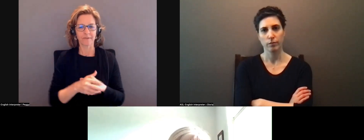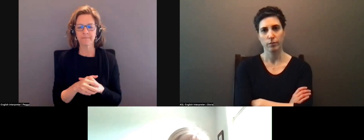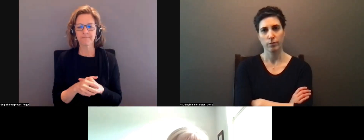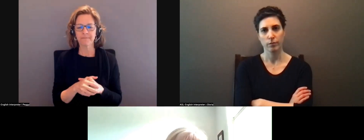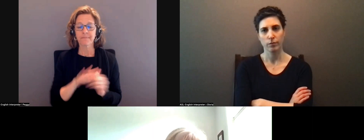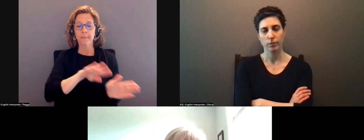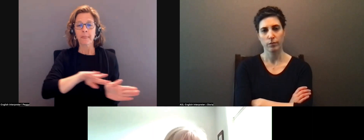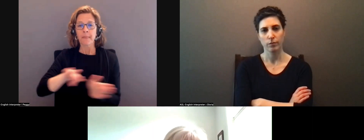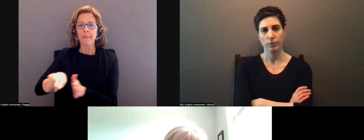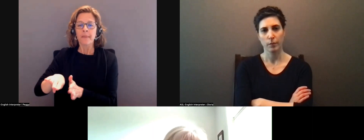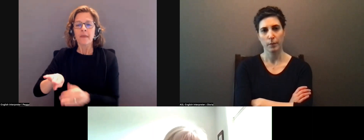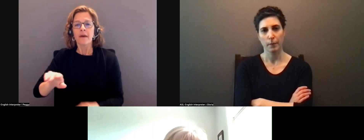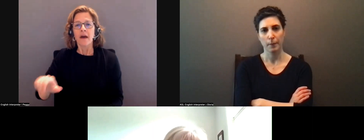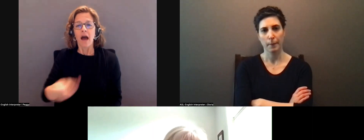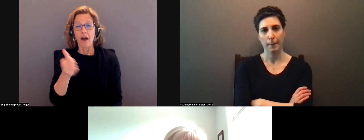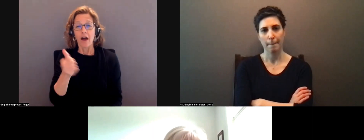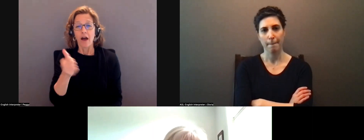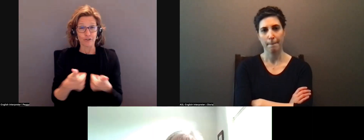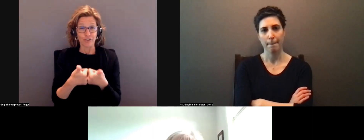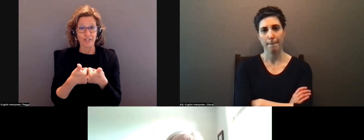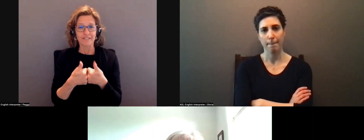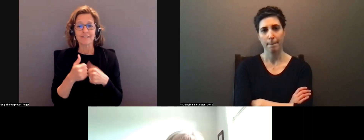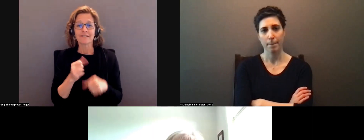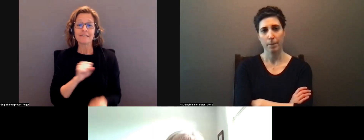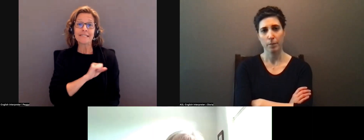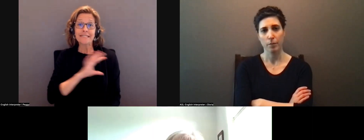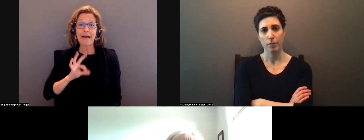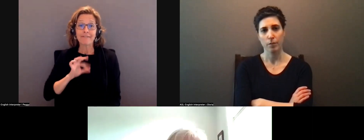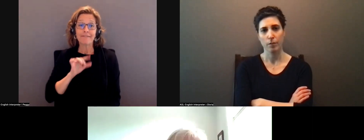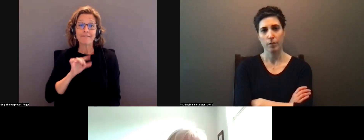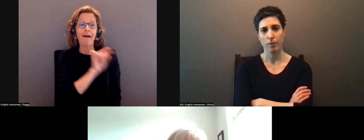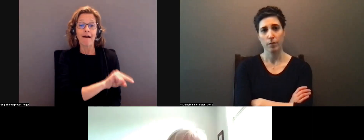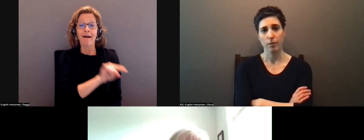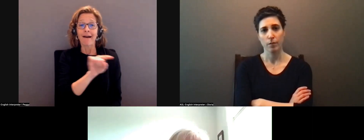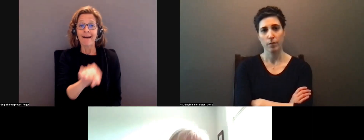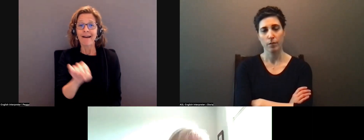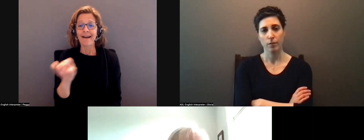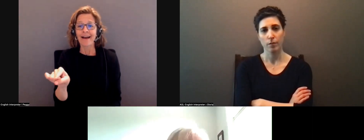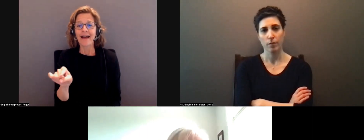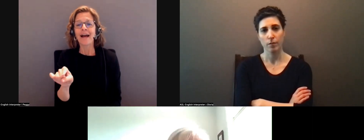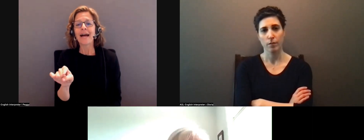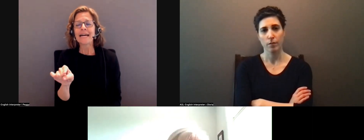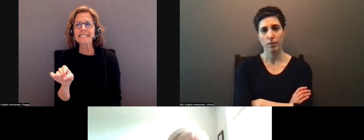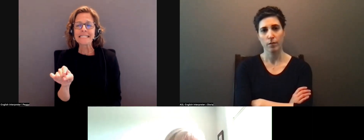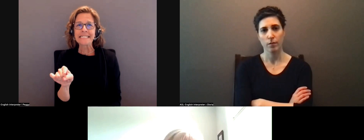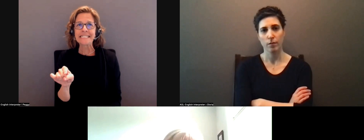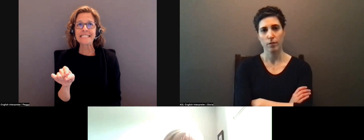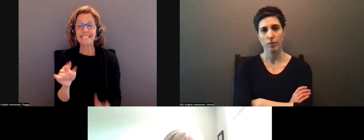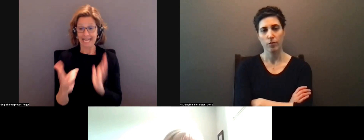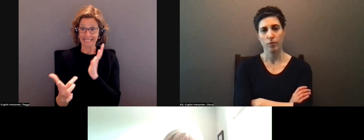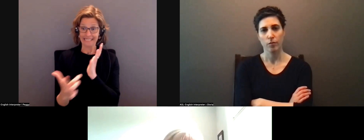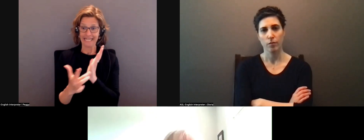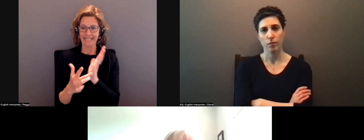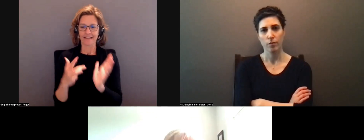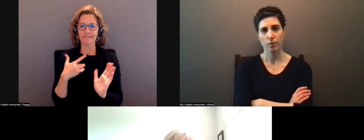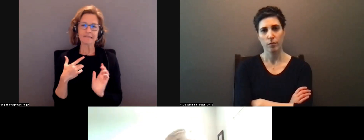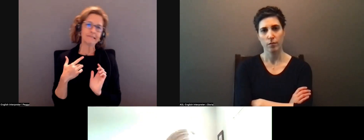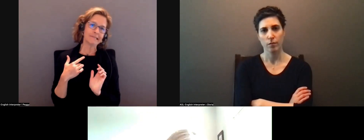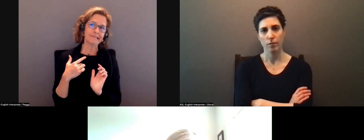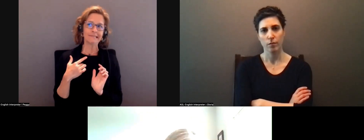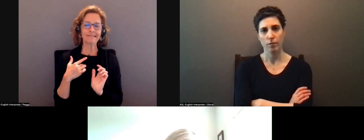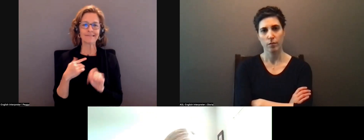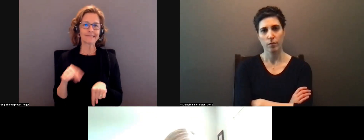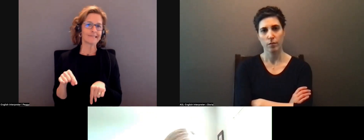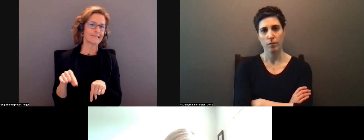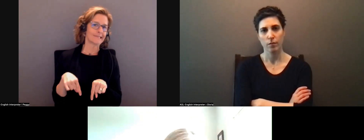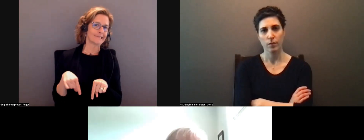some of our staff are just a little more nervous about